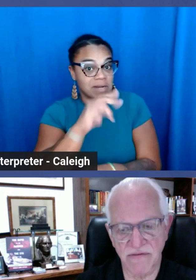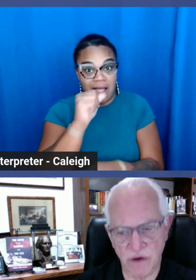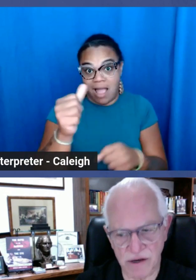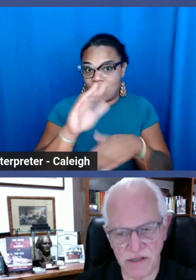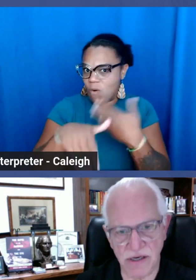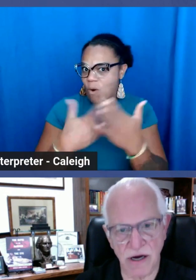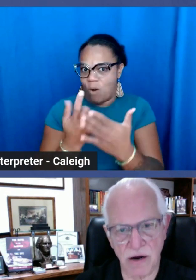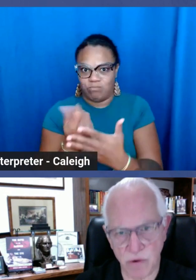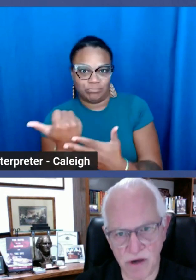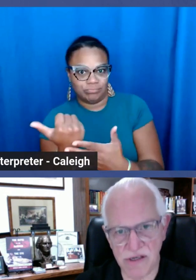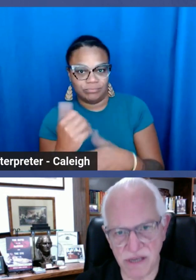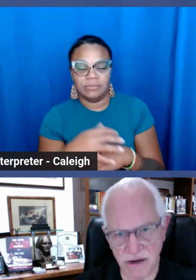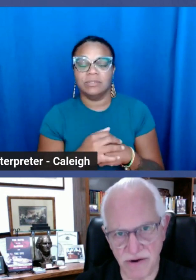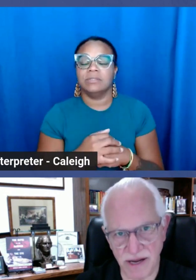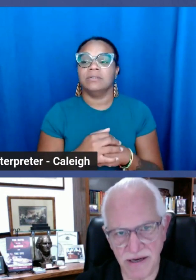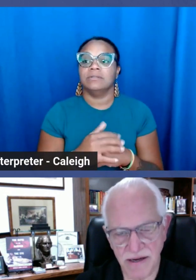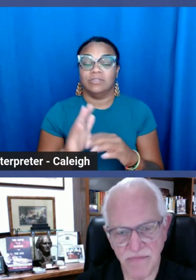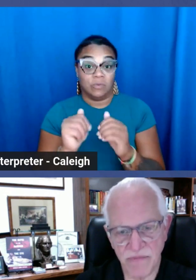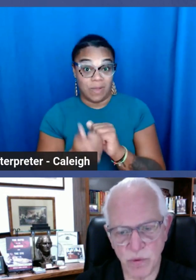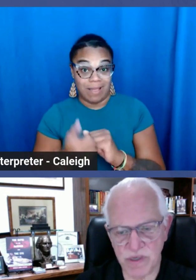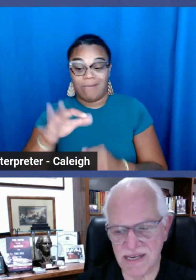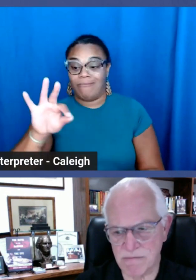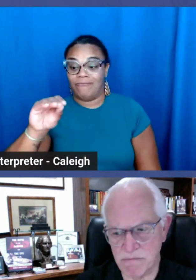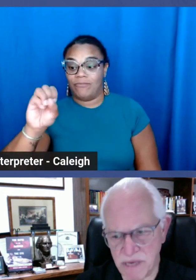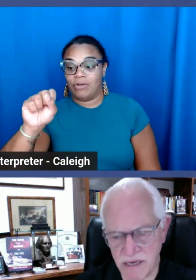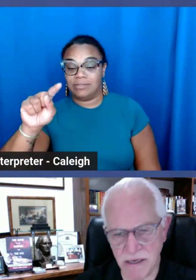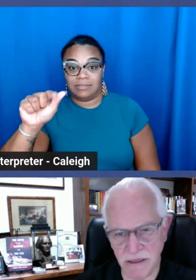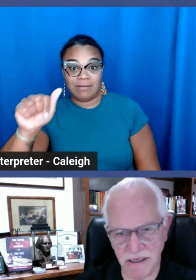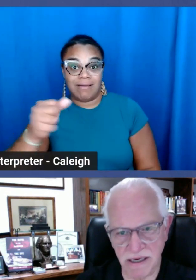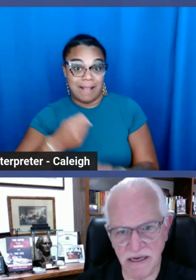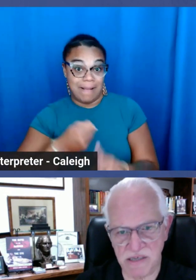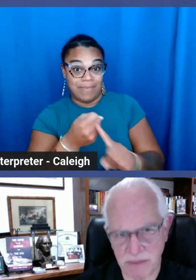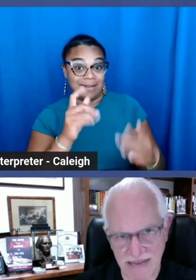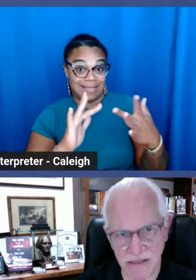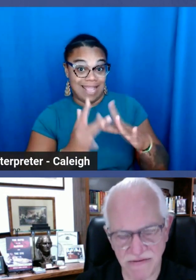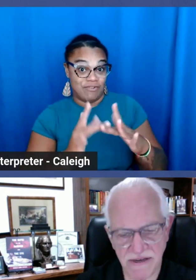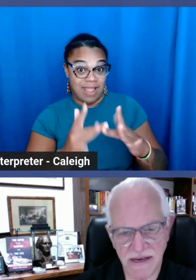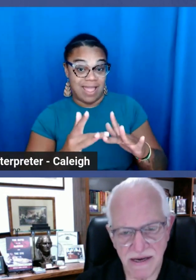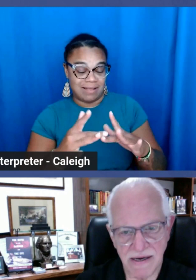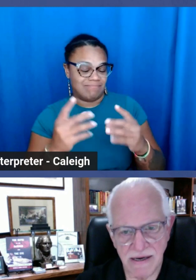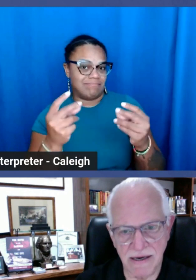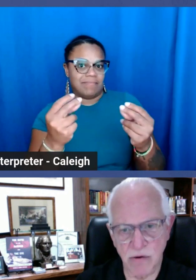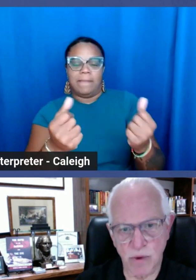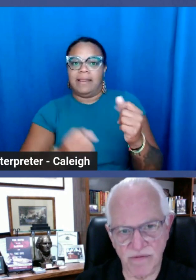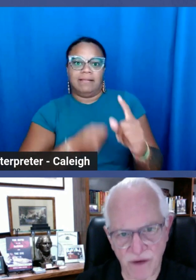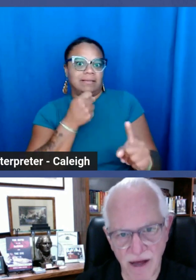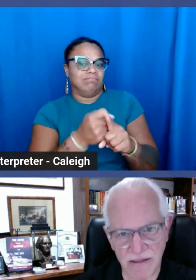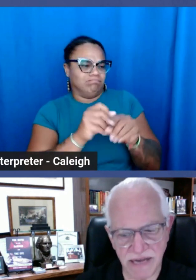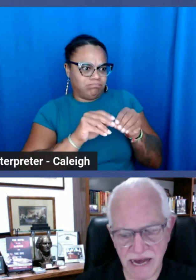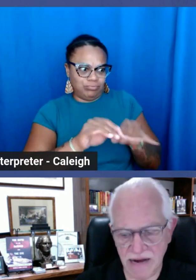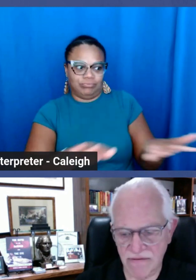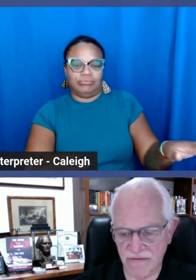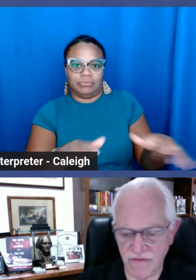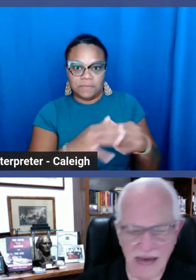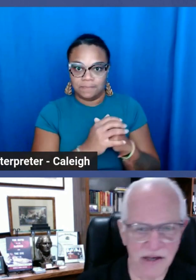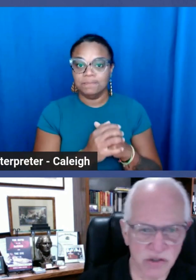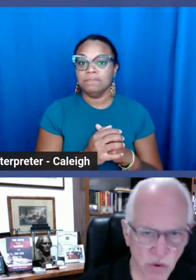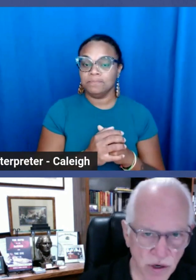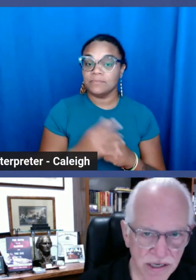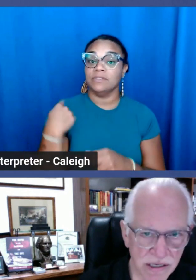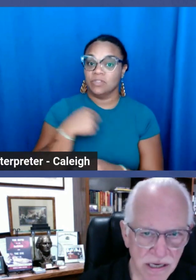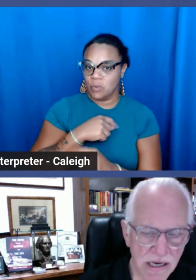of FOSTA across the internet was immediately expansive. We filed to have